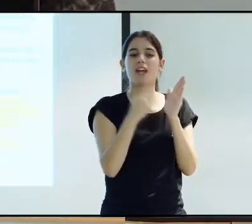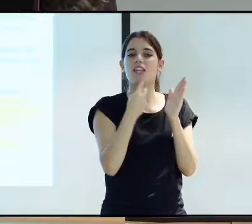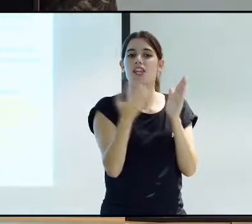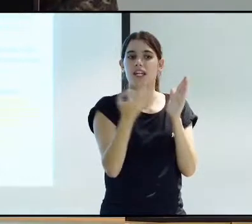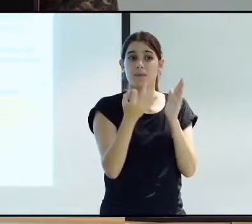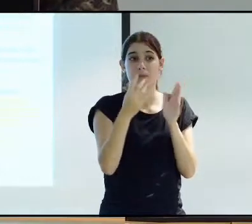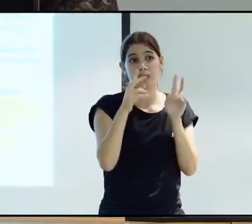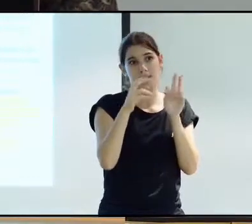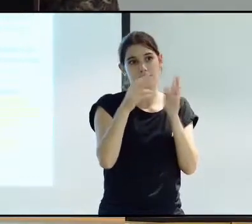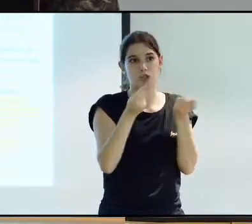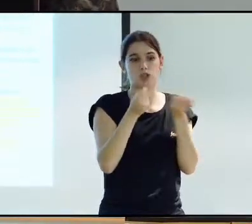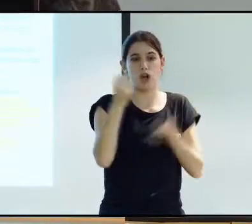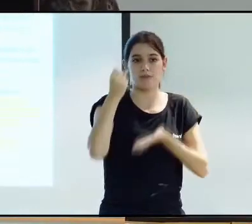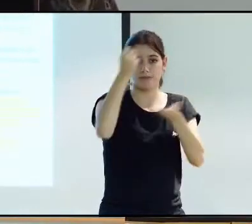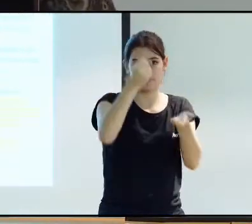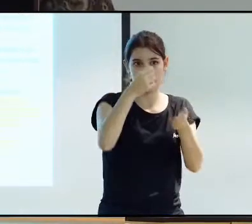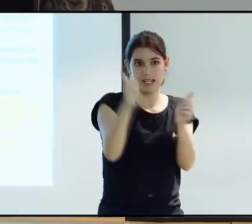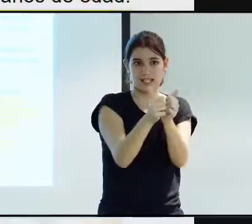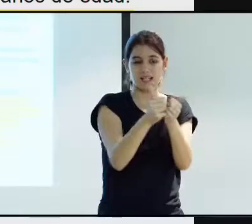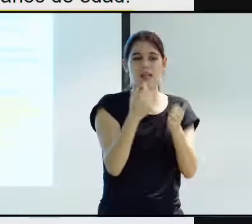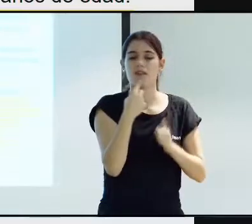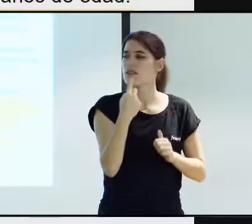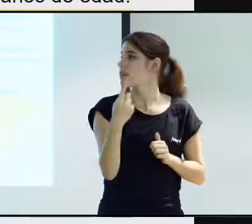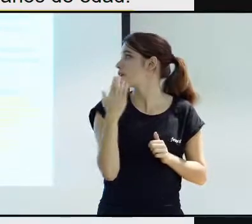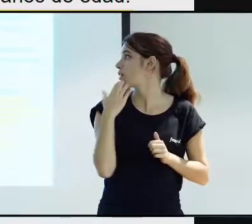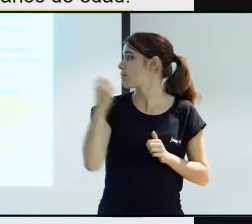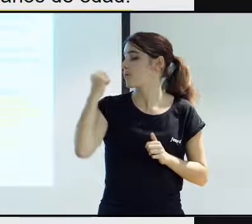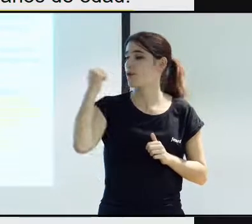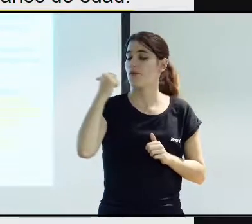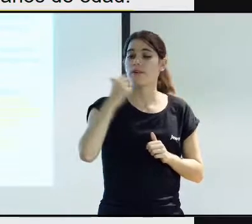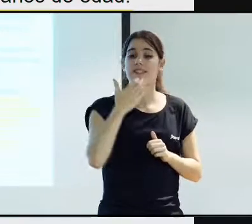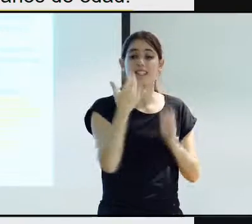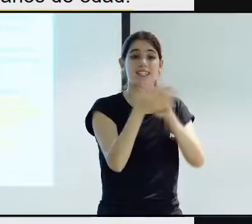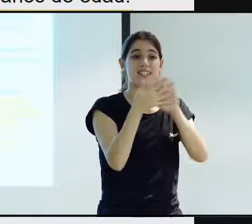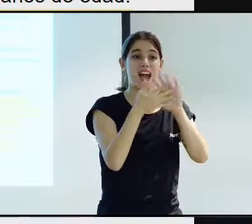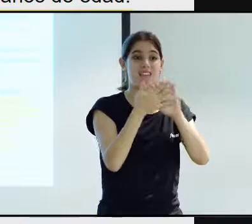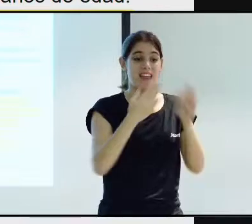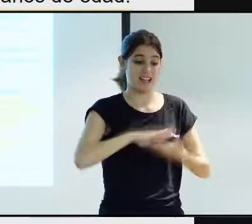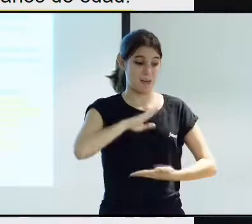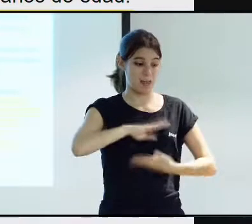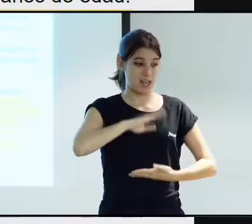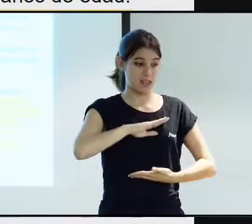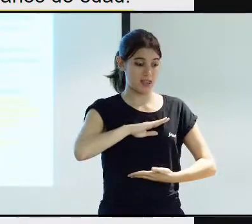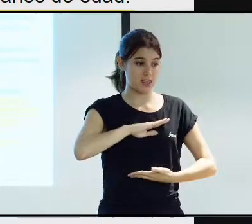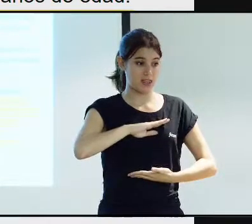actually do enjoy the right to a personal assistant. Now, in